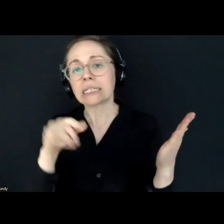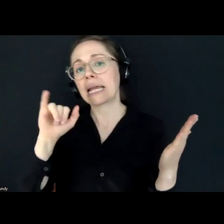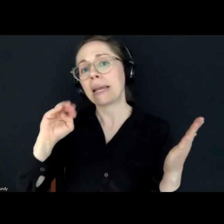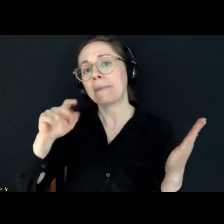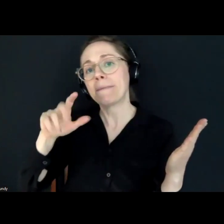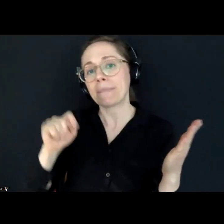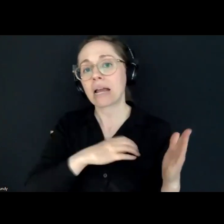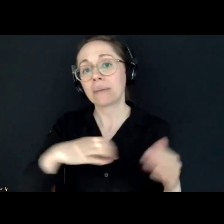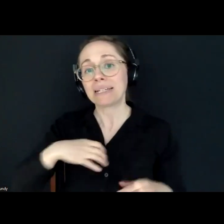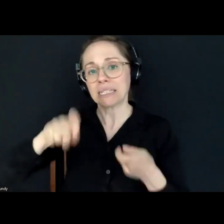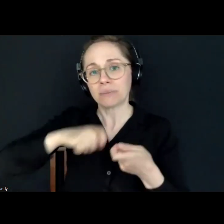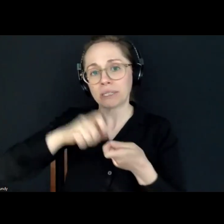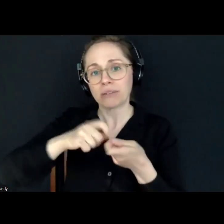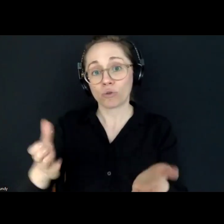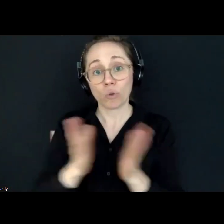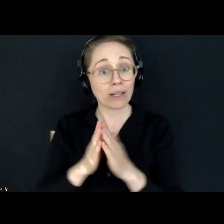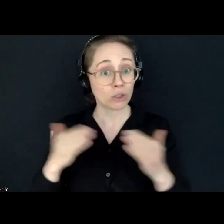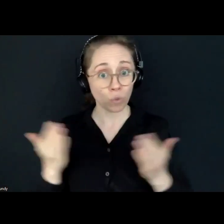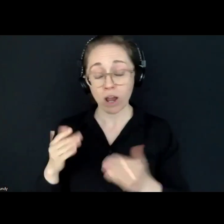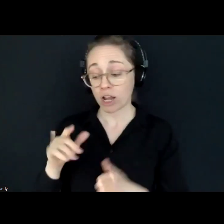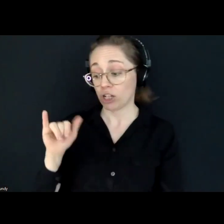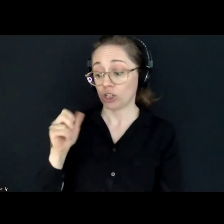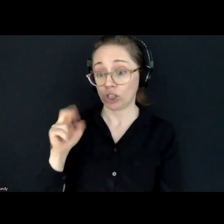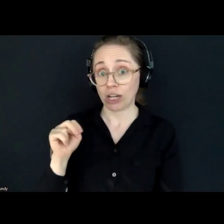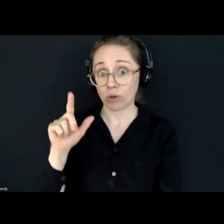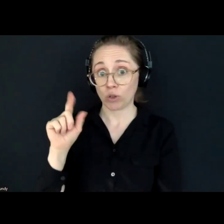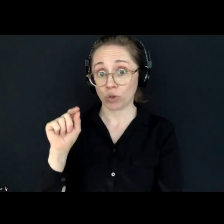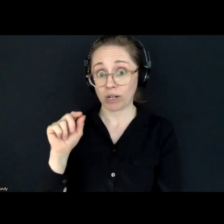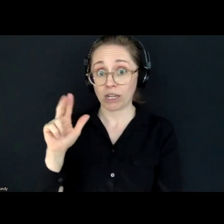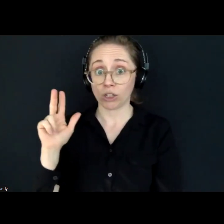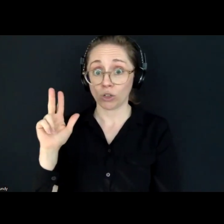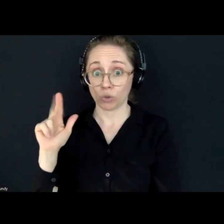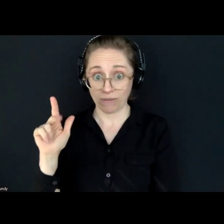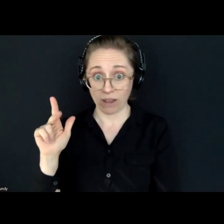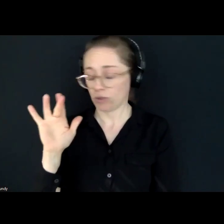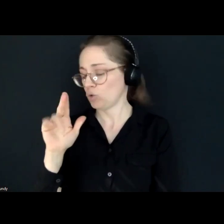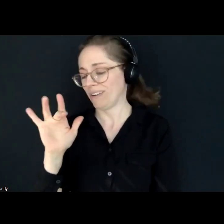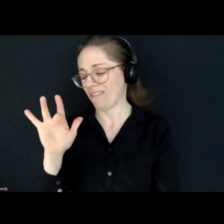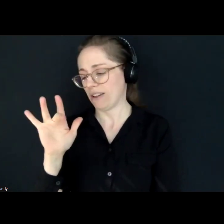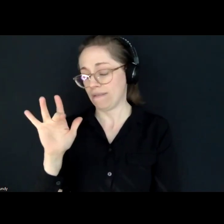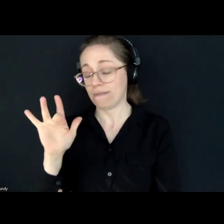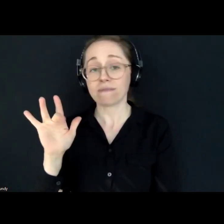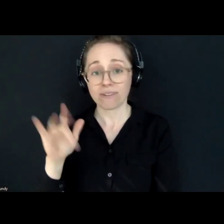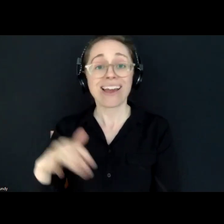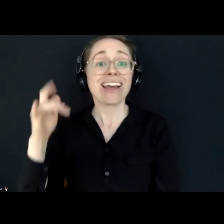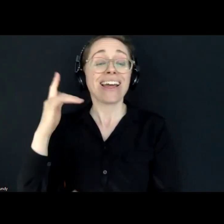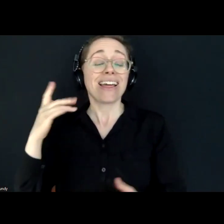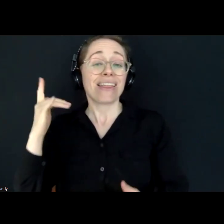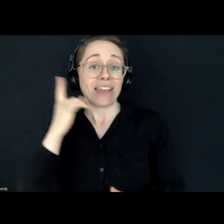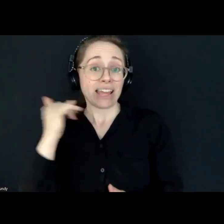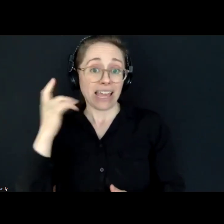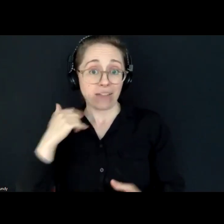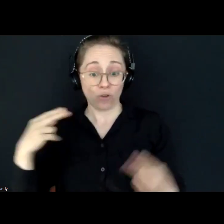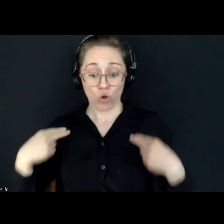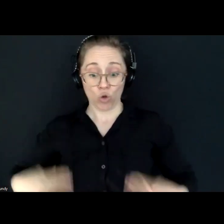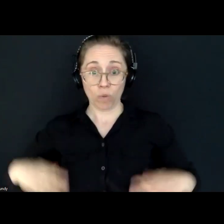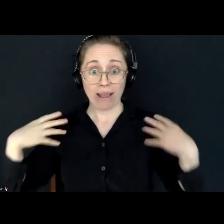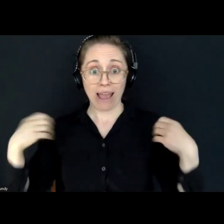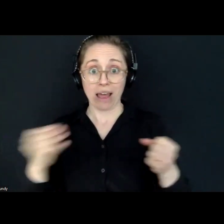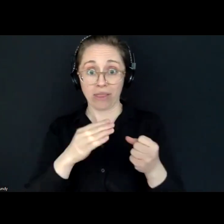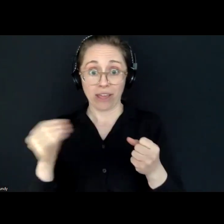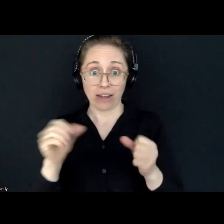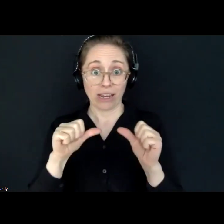is that by January 2025, the California Health and Human Services Agency, in partnership with other